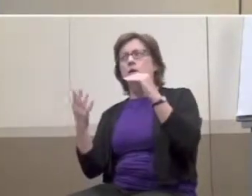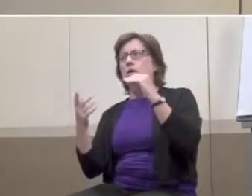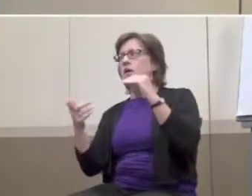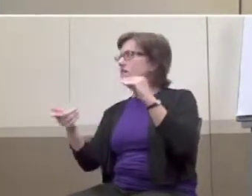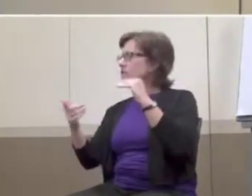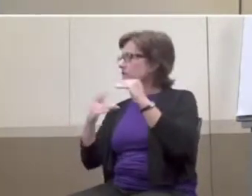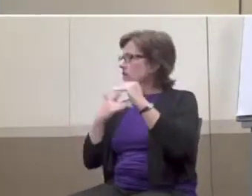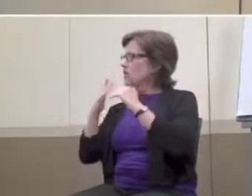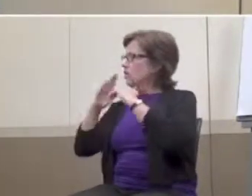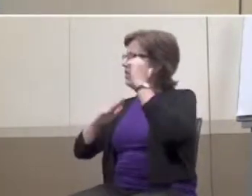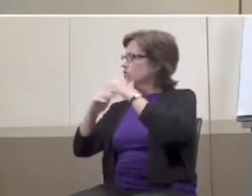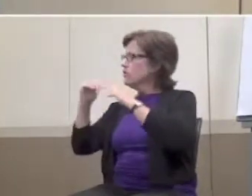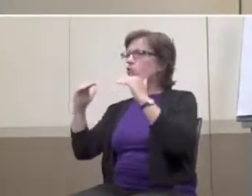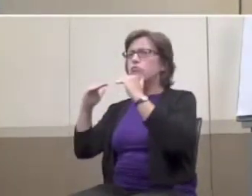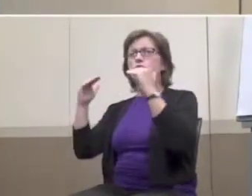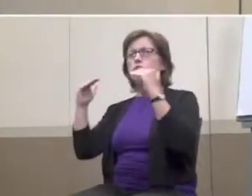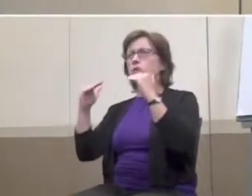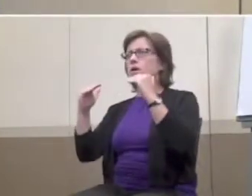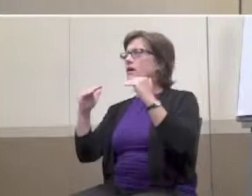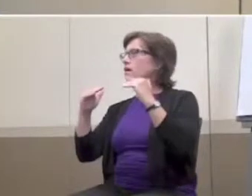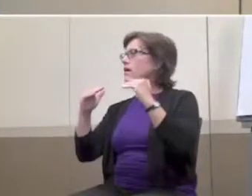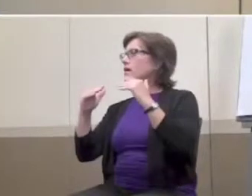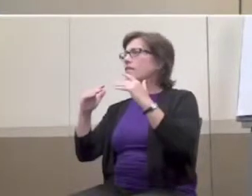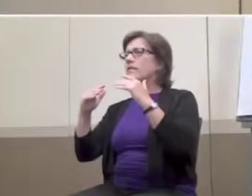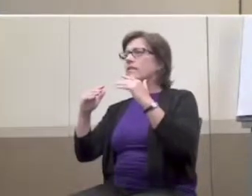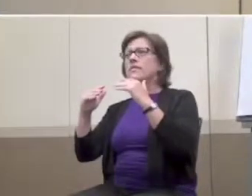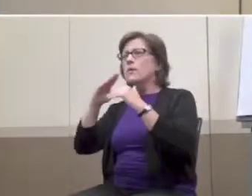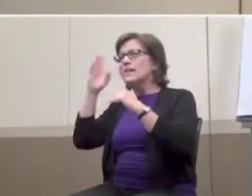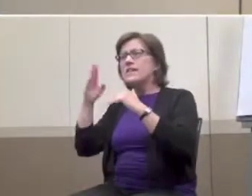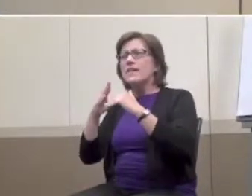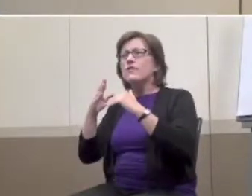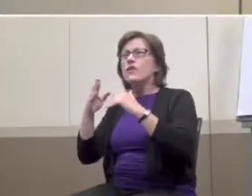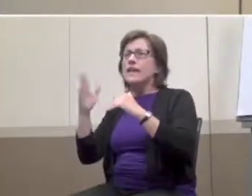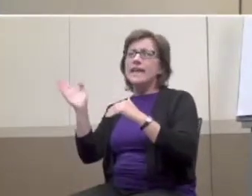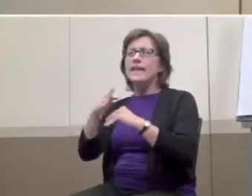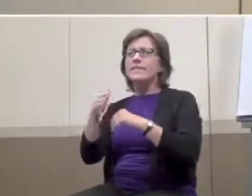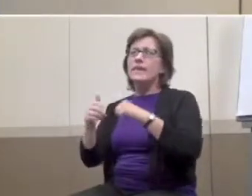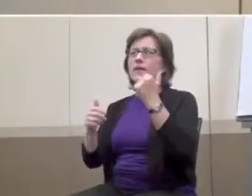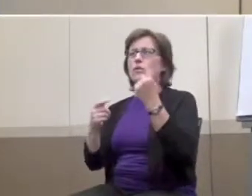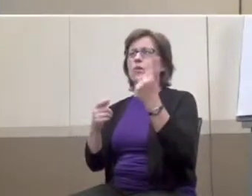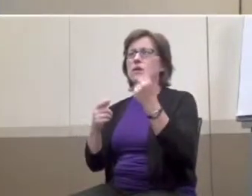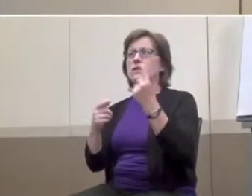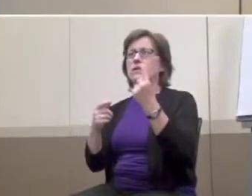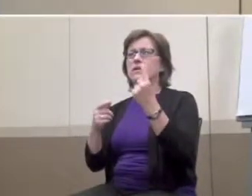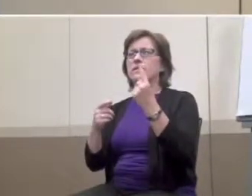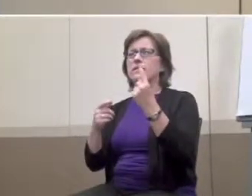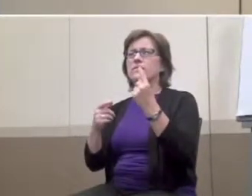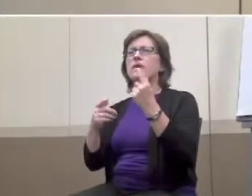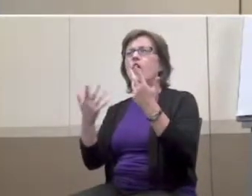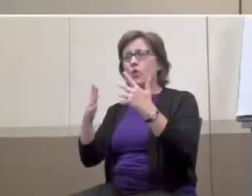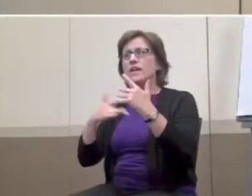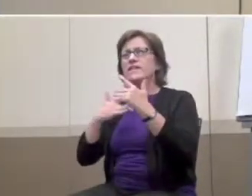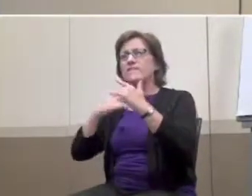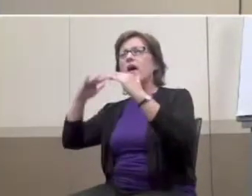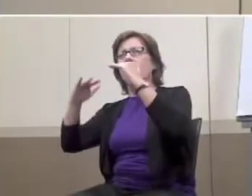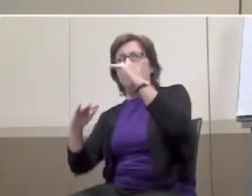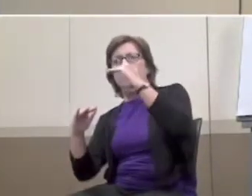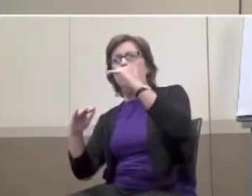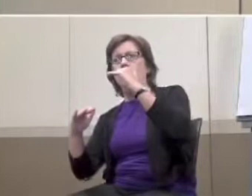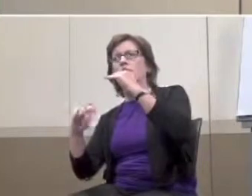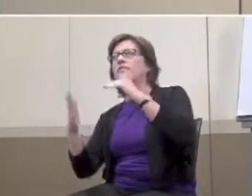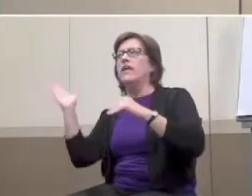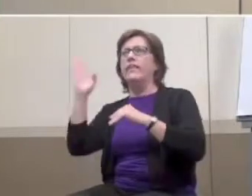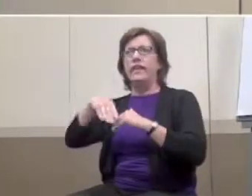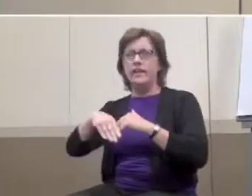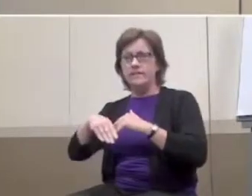that position in the first place, they never would have hit the other one. So I think that when we require them to